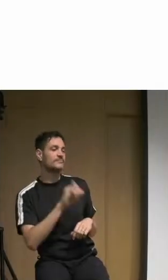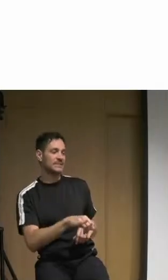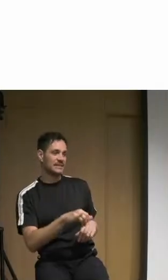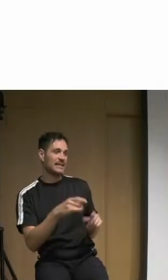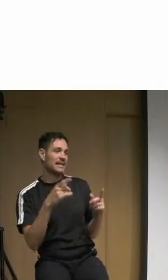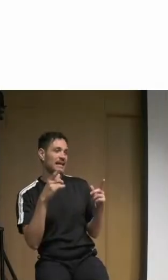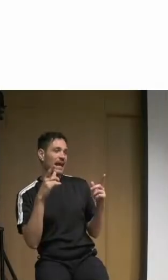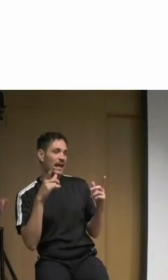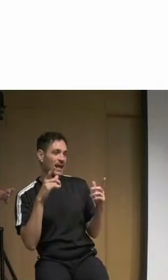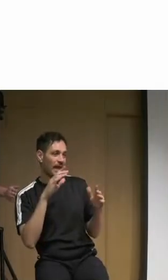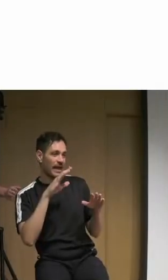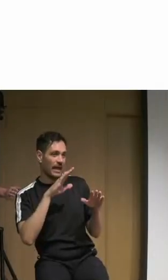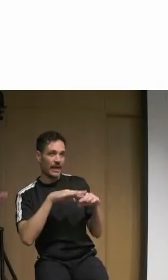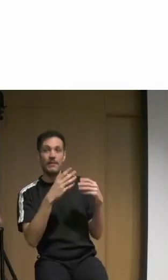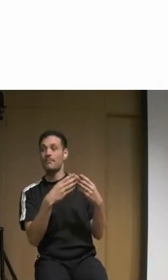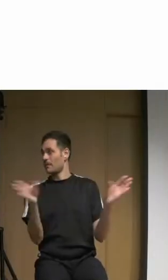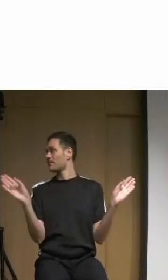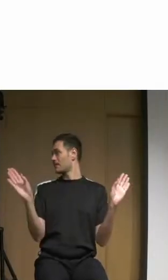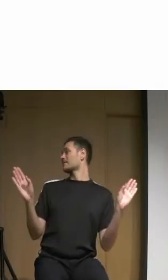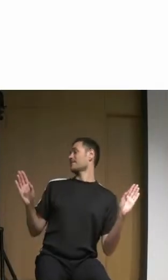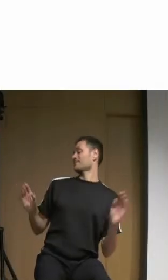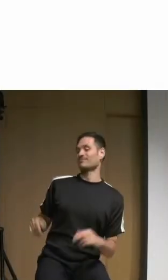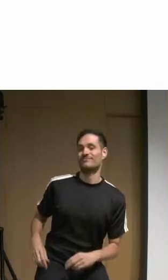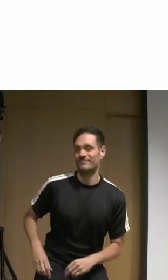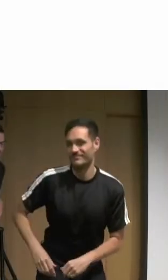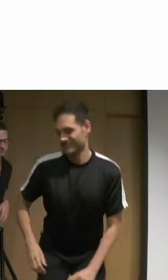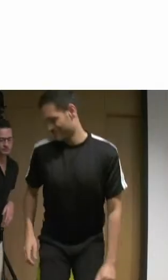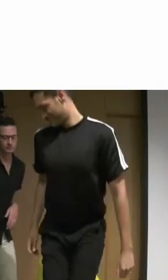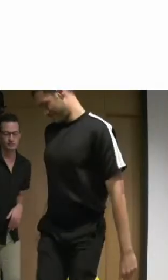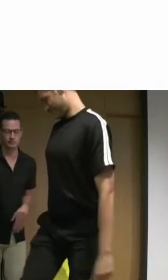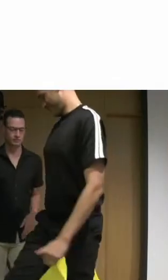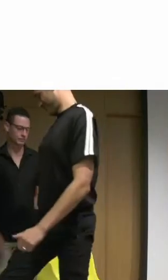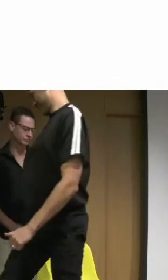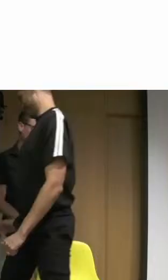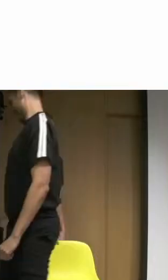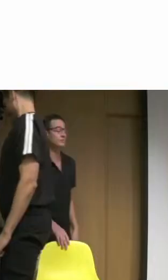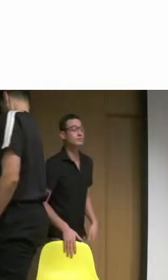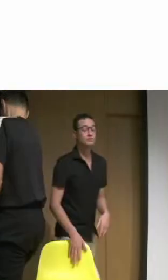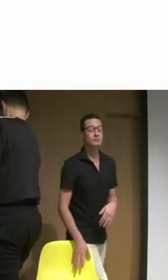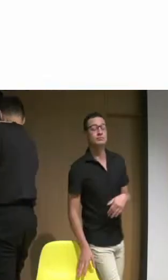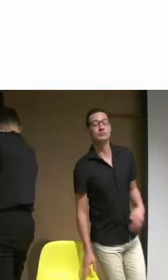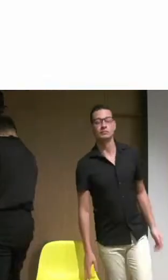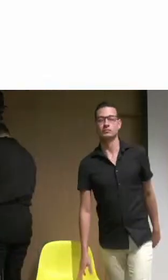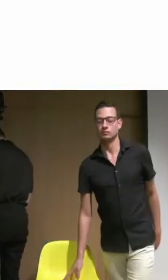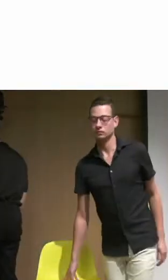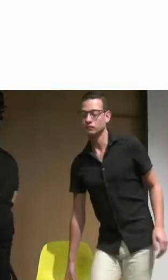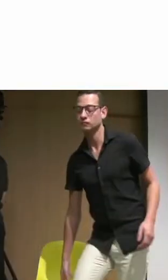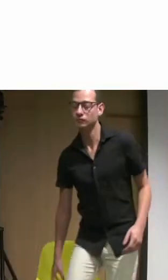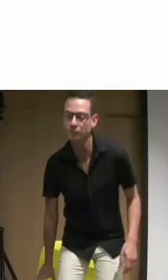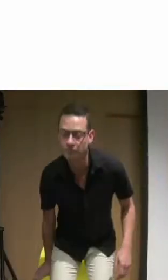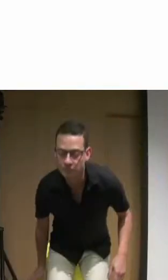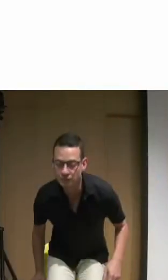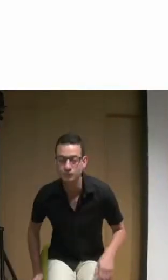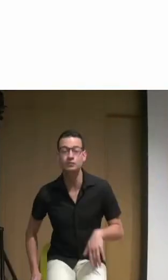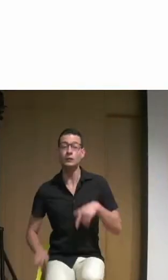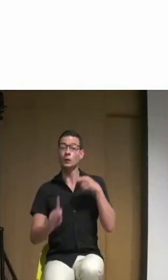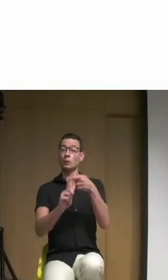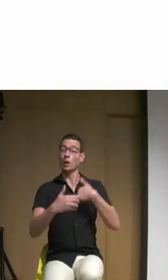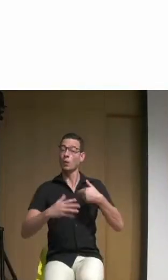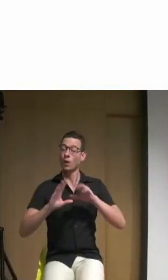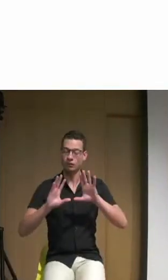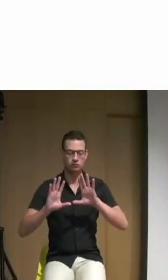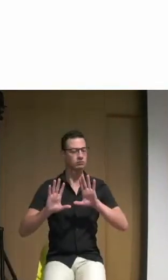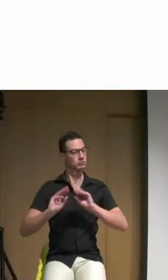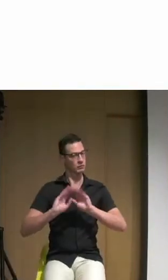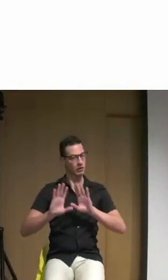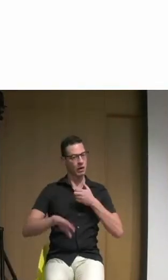it does not reflect, we're all saying, I just want to be clear, I apologize. I just want to be clear, we are all in agreement that we